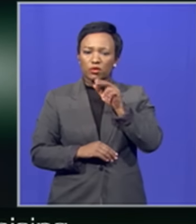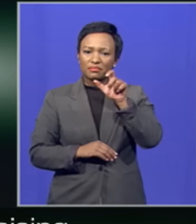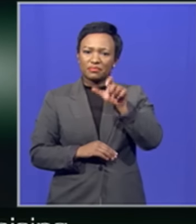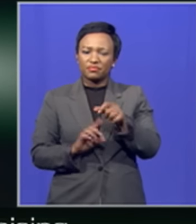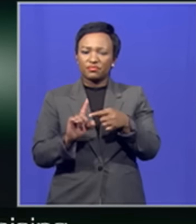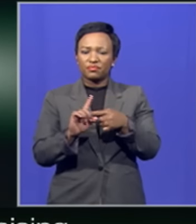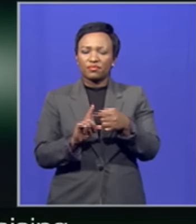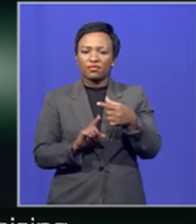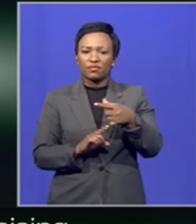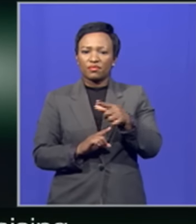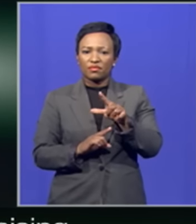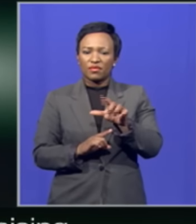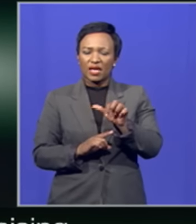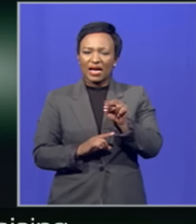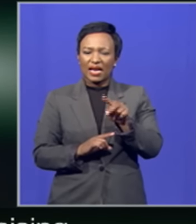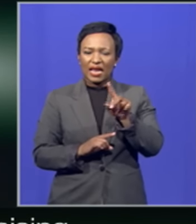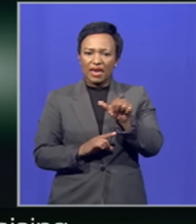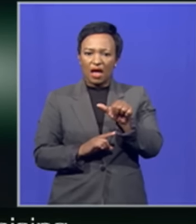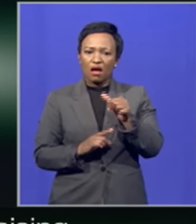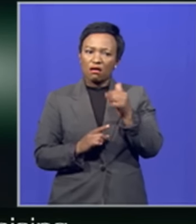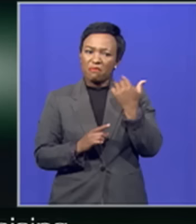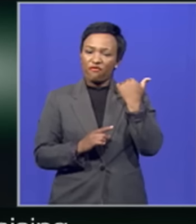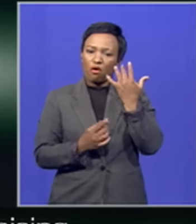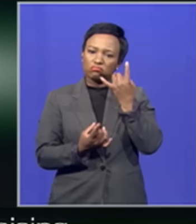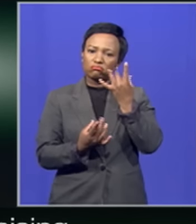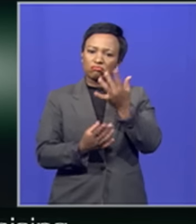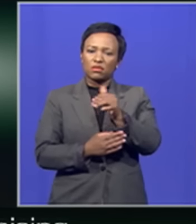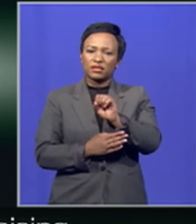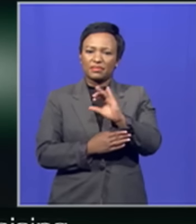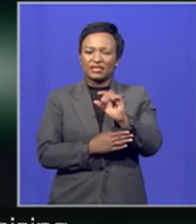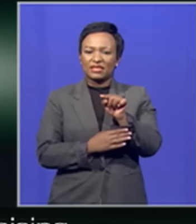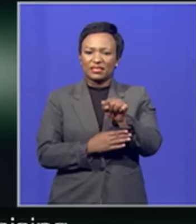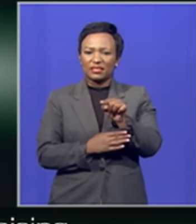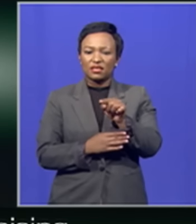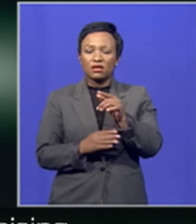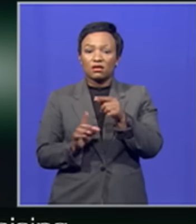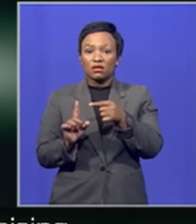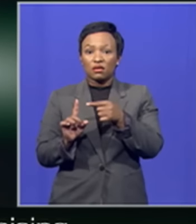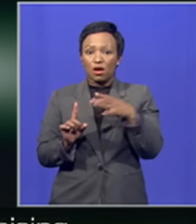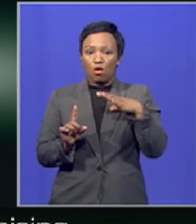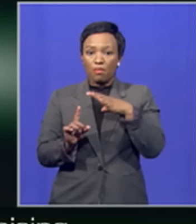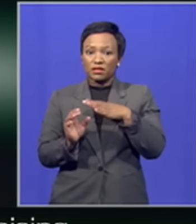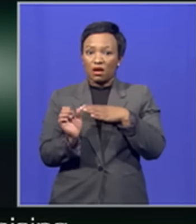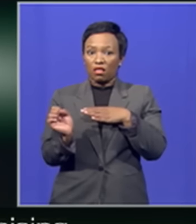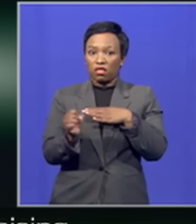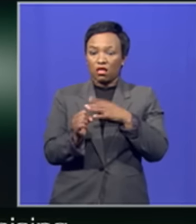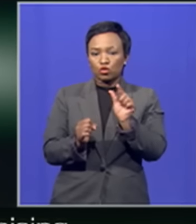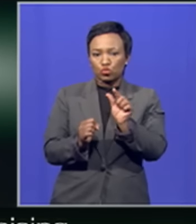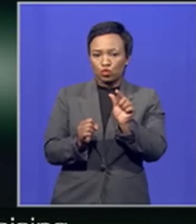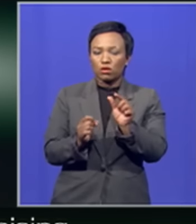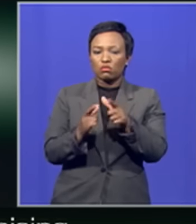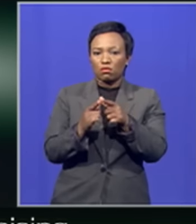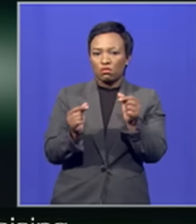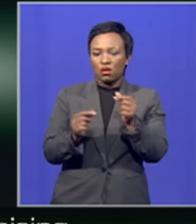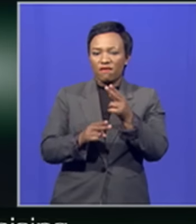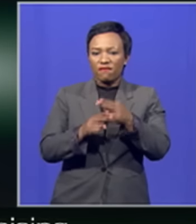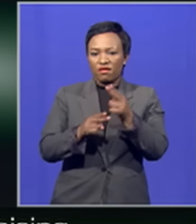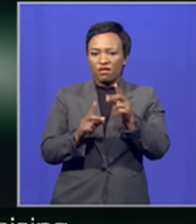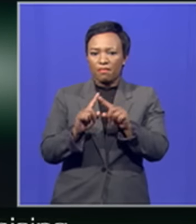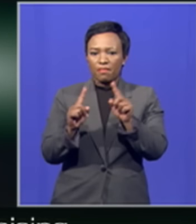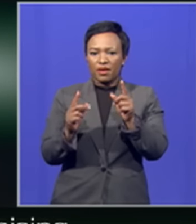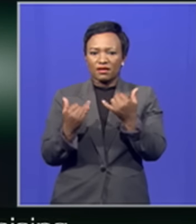Mathe o ne go sale gale a bolela SABC gore ba konosetsa go thapiwa ga mokomišenara o montšhwa fela ga jana a re ntlha eno ke karolo